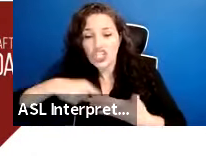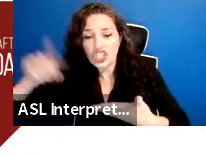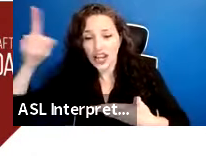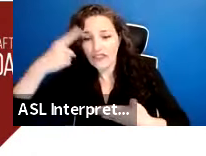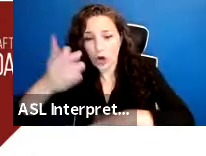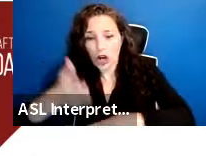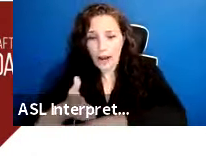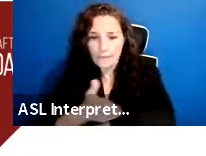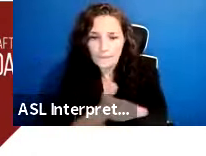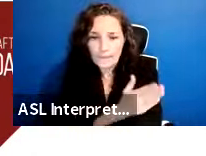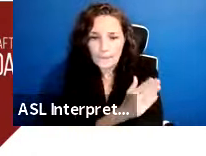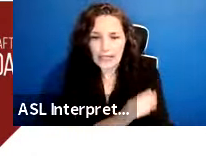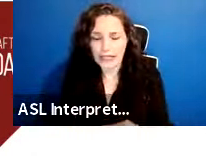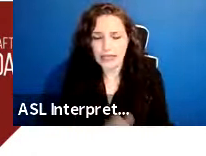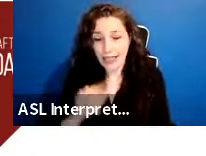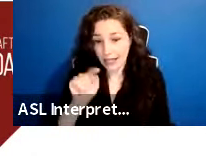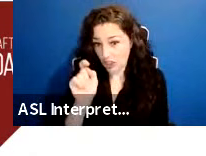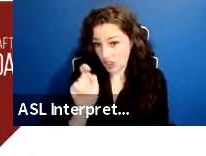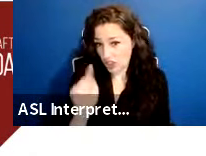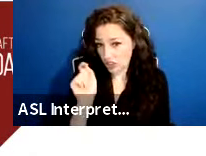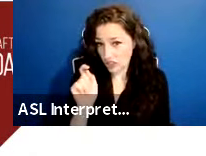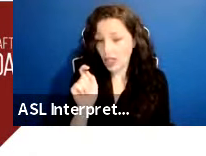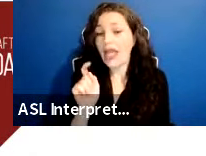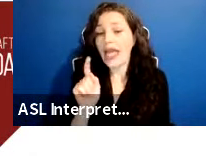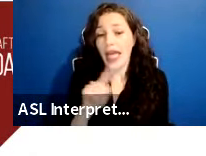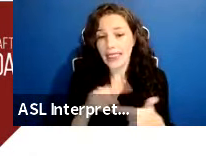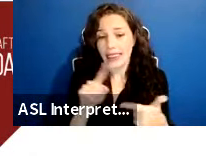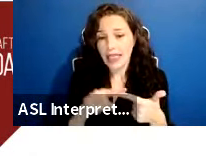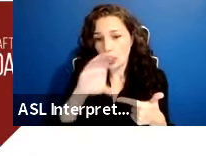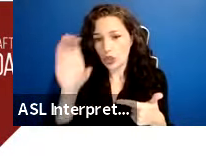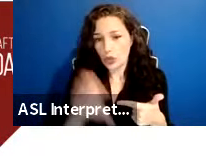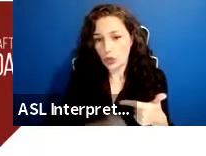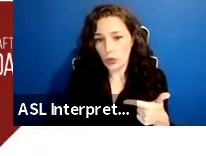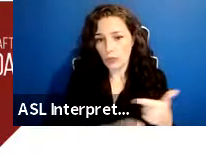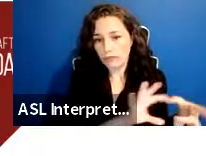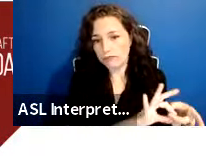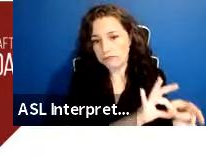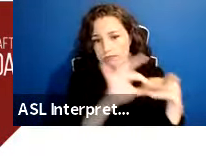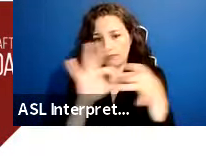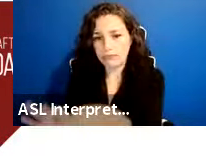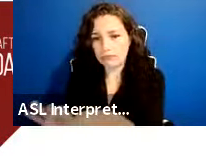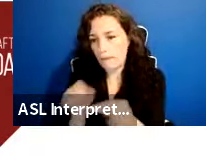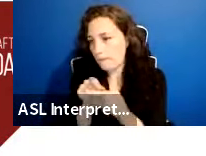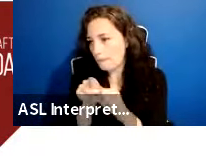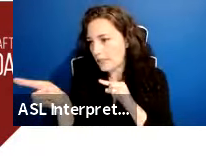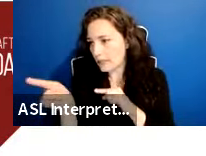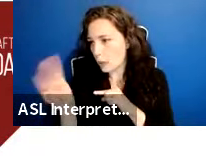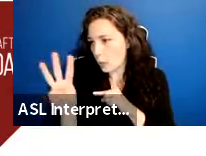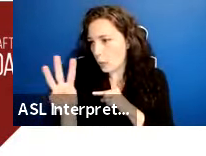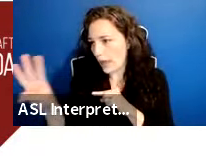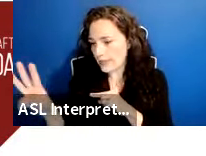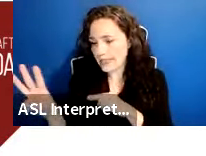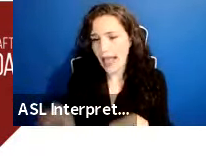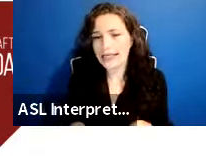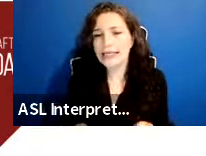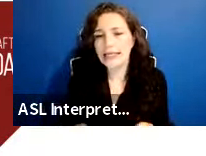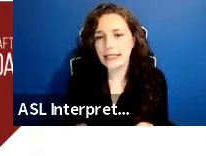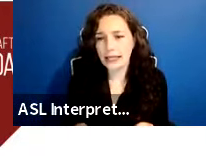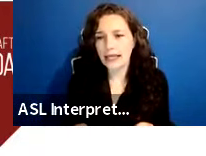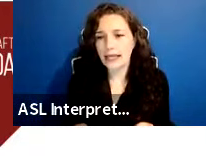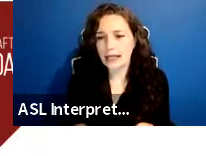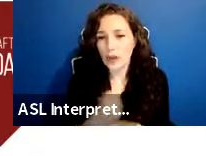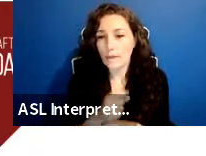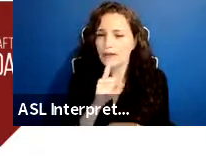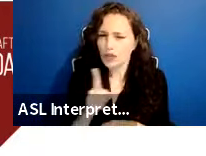click on that, the Zoom software will then ping the Zoom website, make sure that you're running the